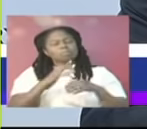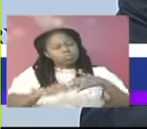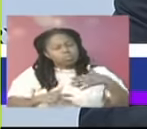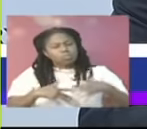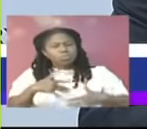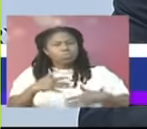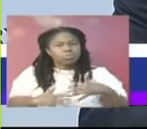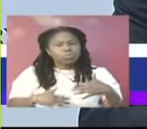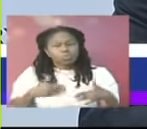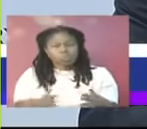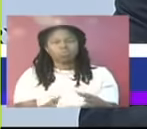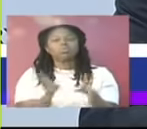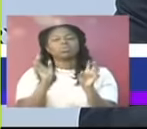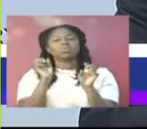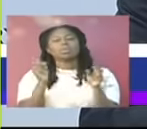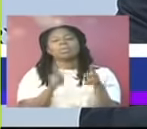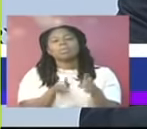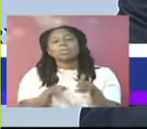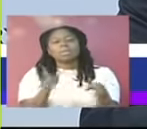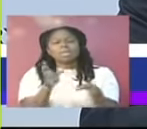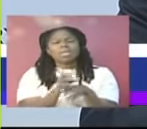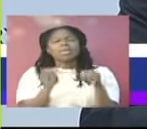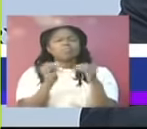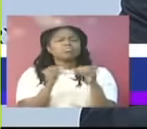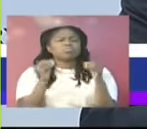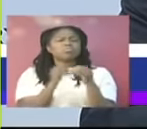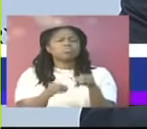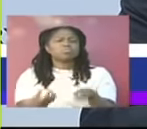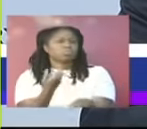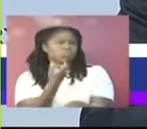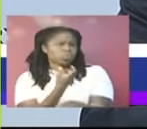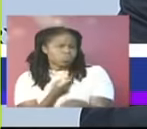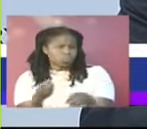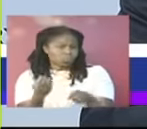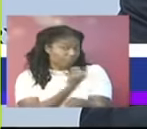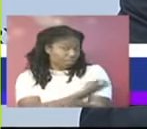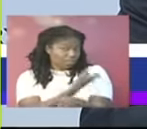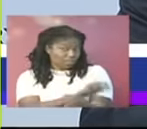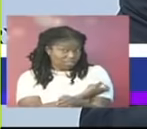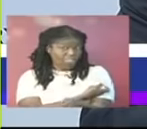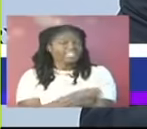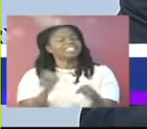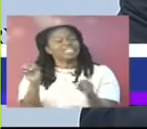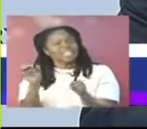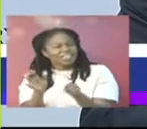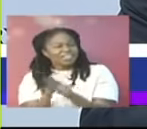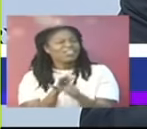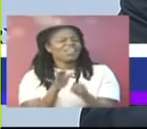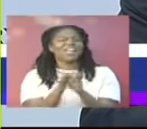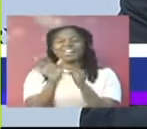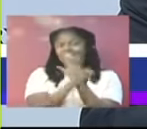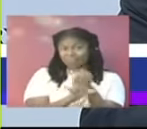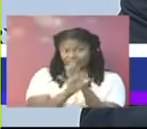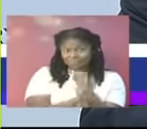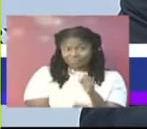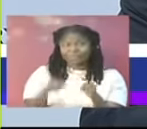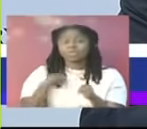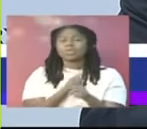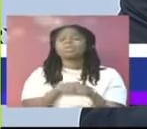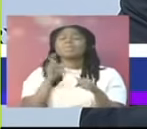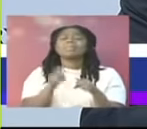fully immunized 2 weeks after their full vaccination, we still need to continue to adhere to those public